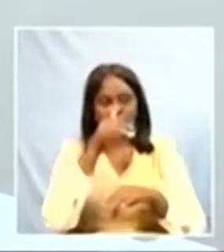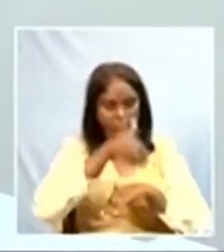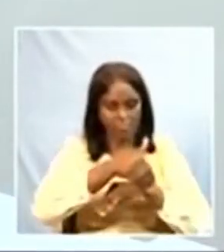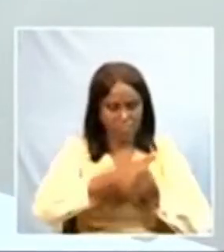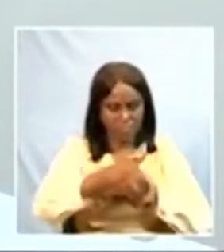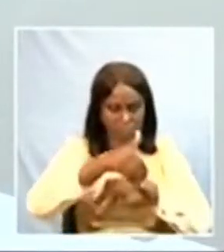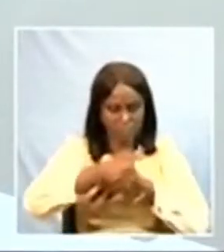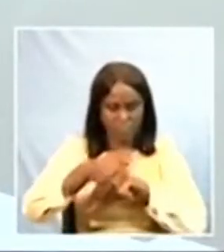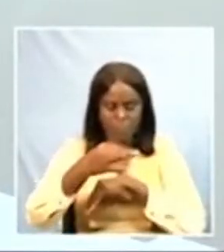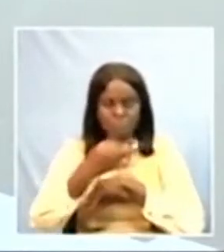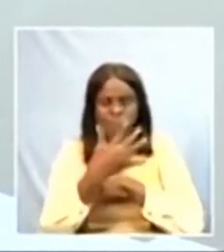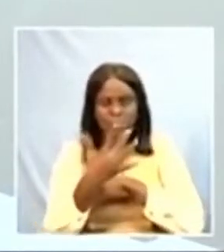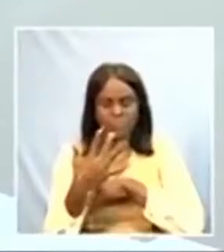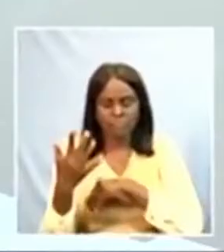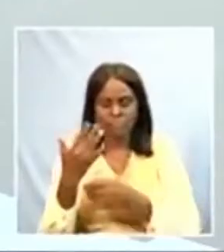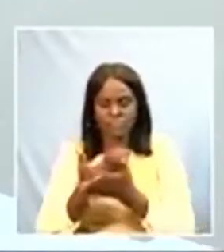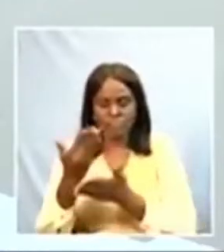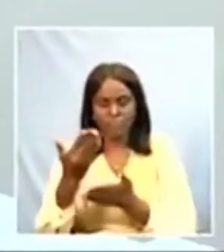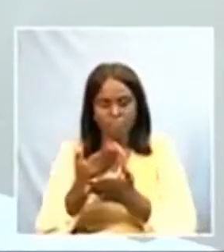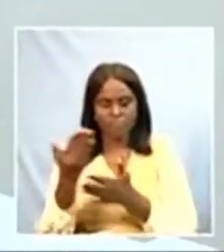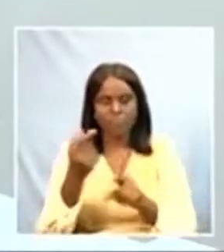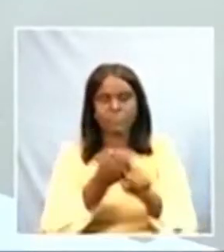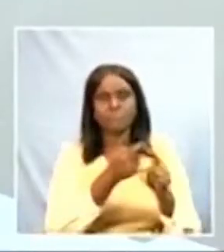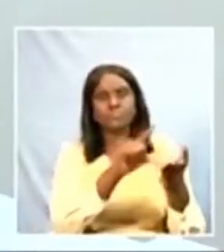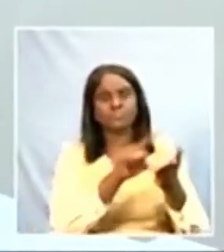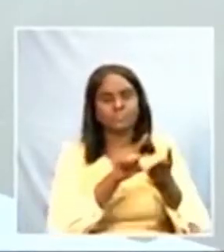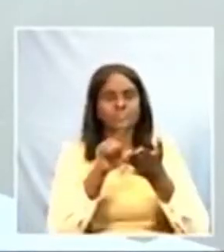Registering of assets procured from soft loans